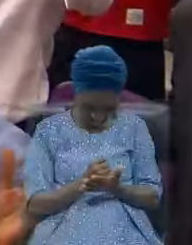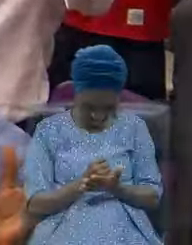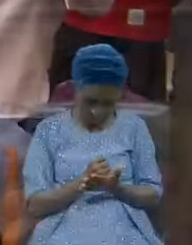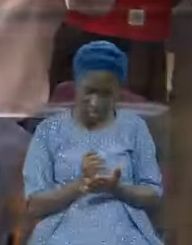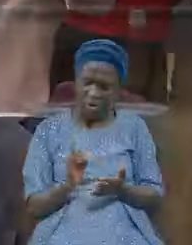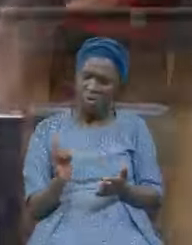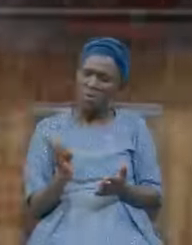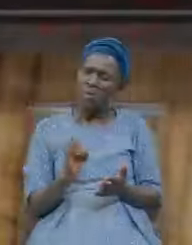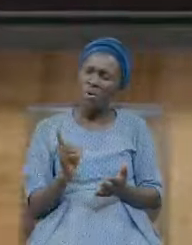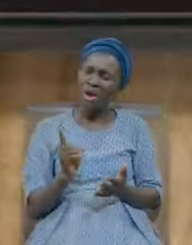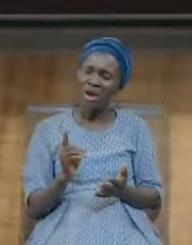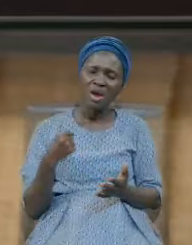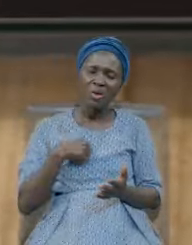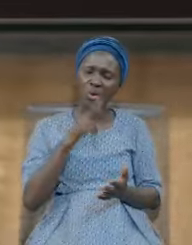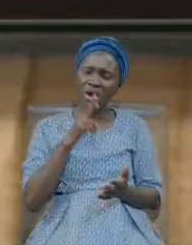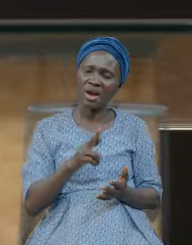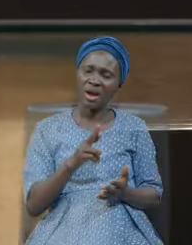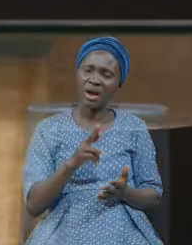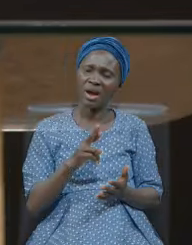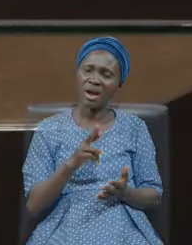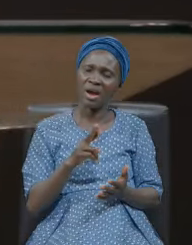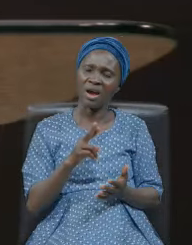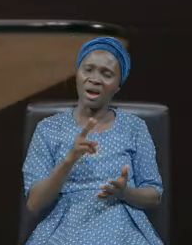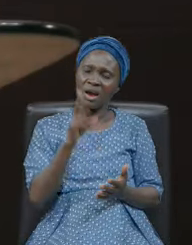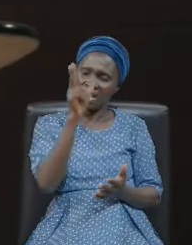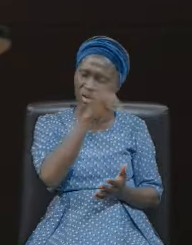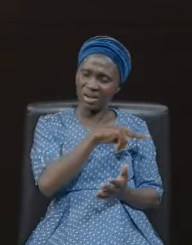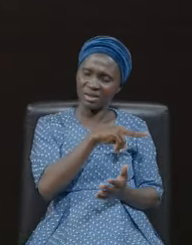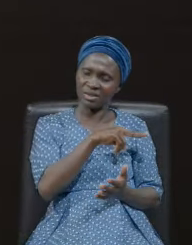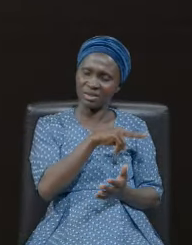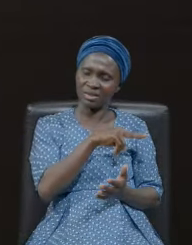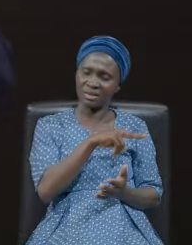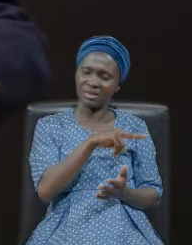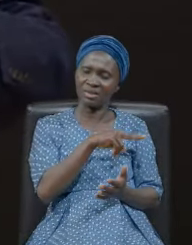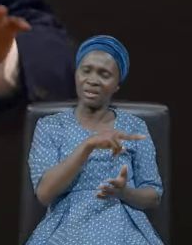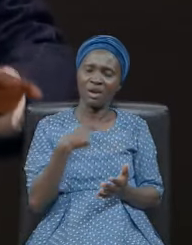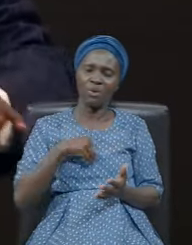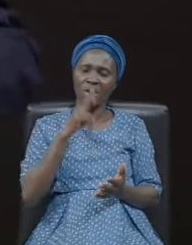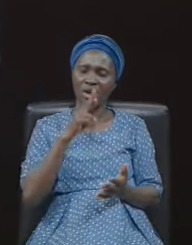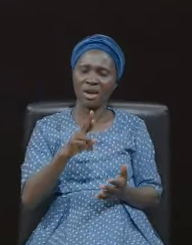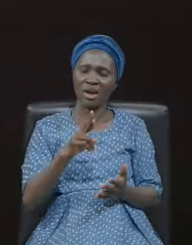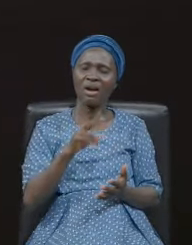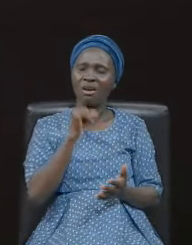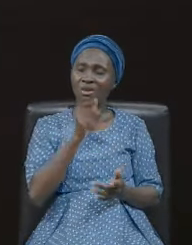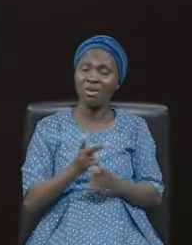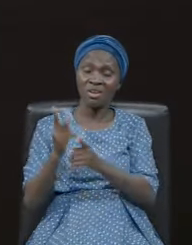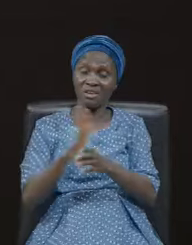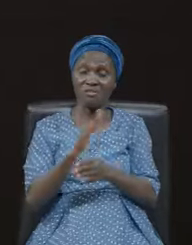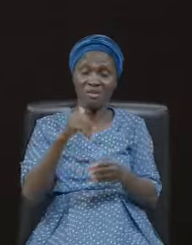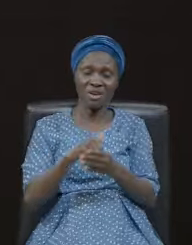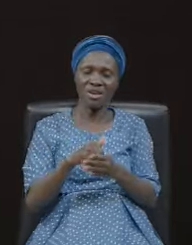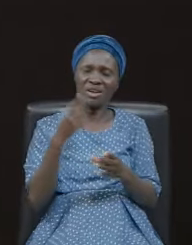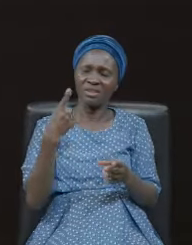Where we have been careless in the past, Lord, we pray, forgive, forget, and renew